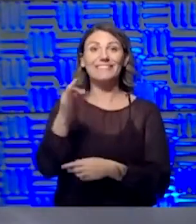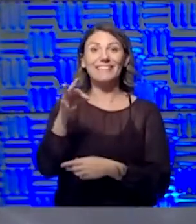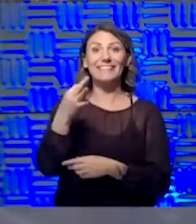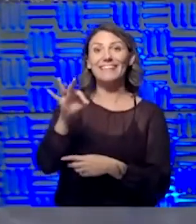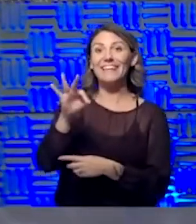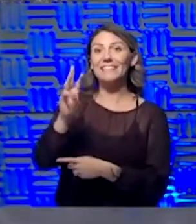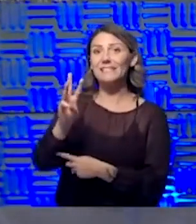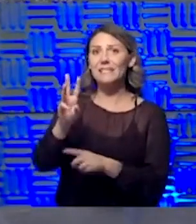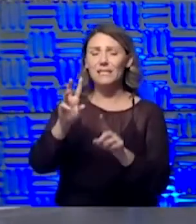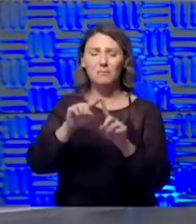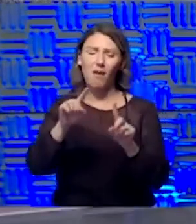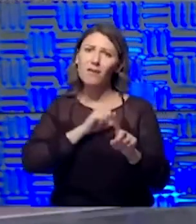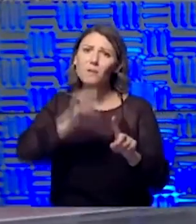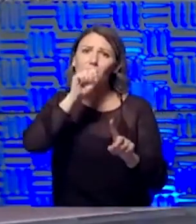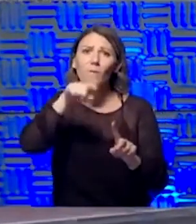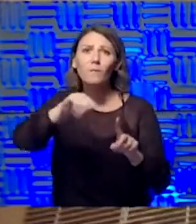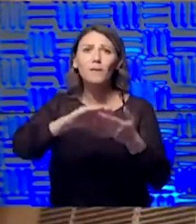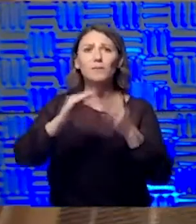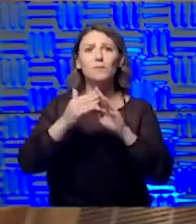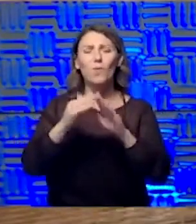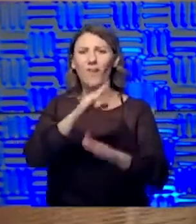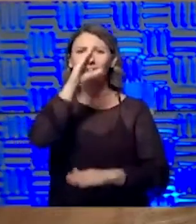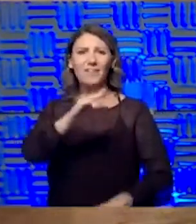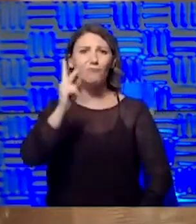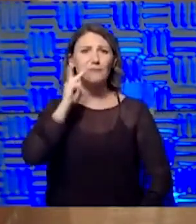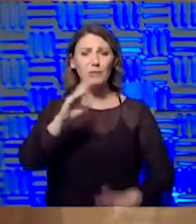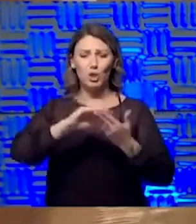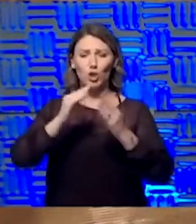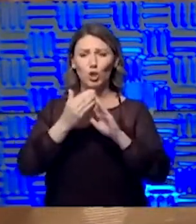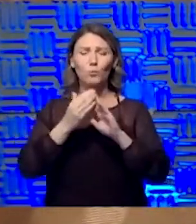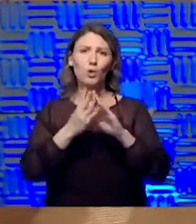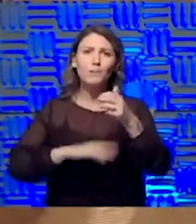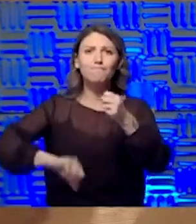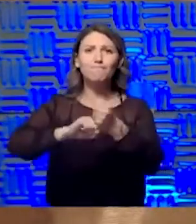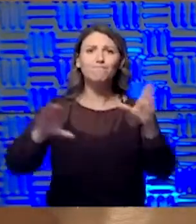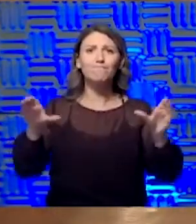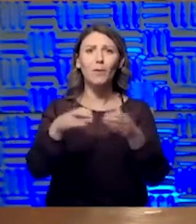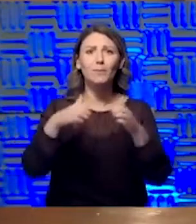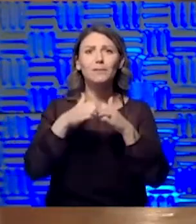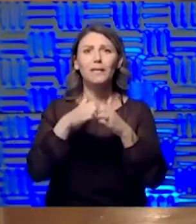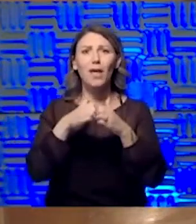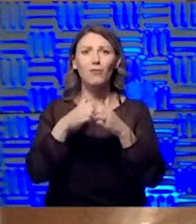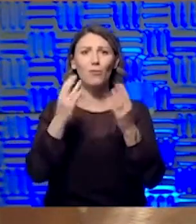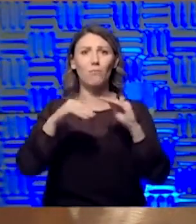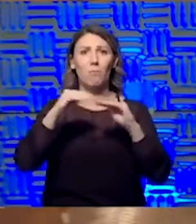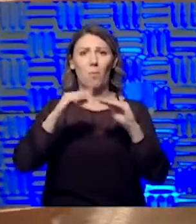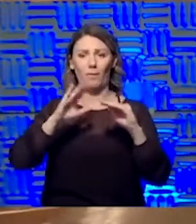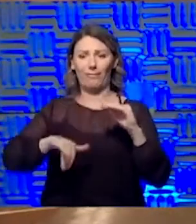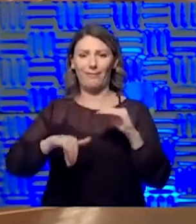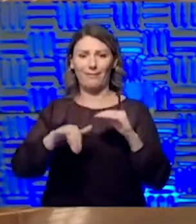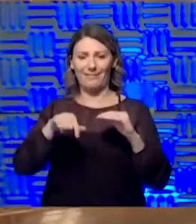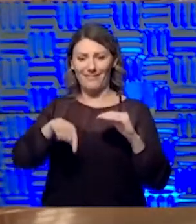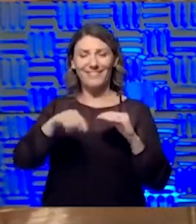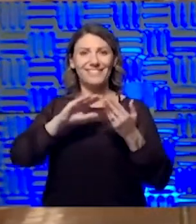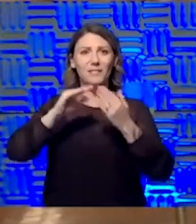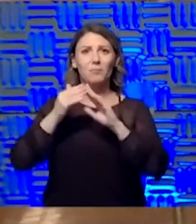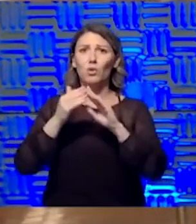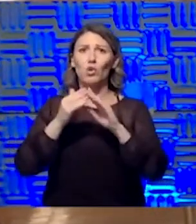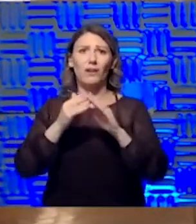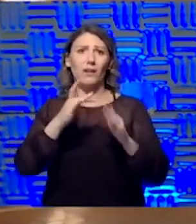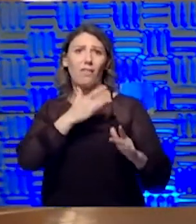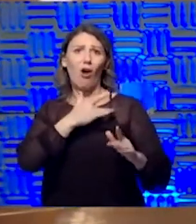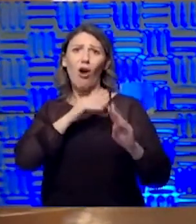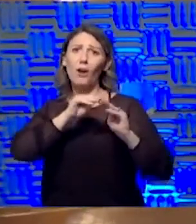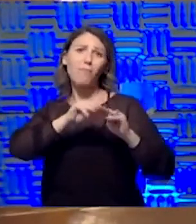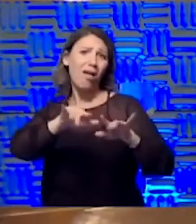never seen a community rally so much when times are tough. And this is one of the toughest times I've ever seen here. And the community outpouring for our